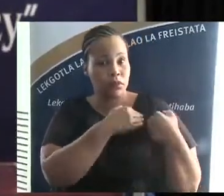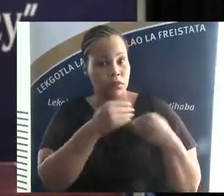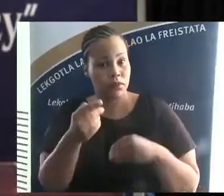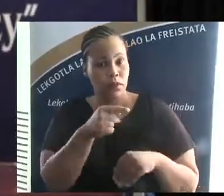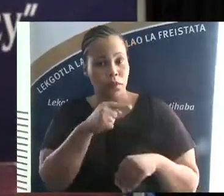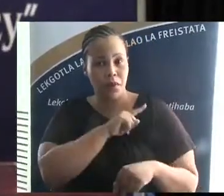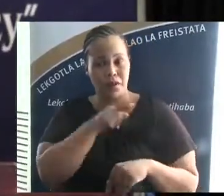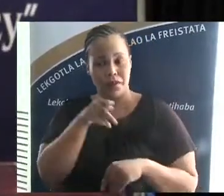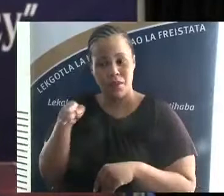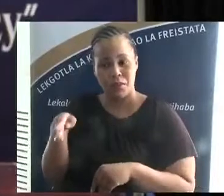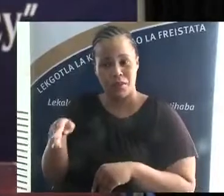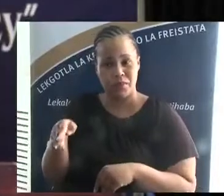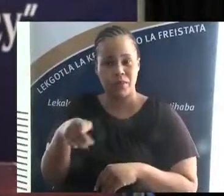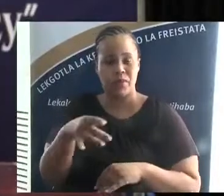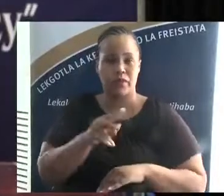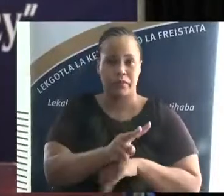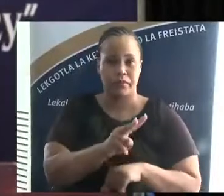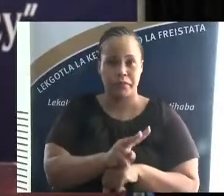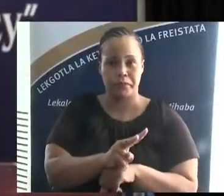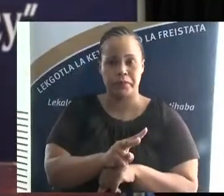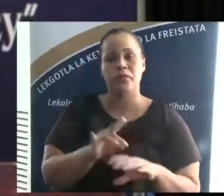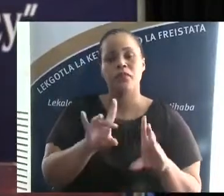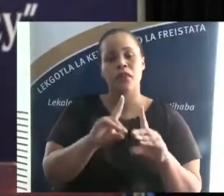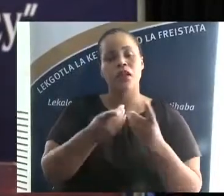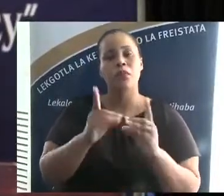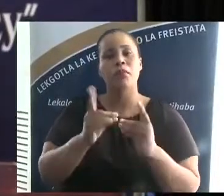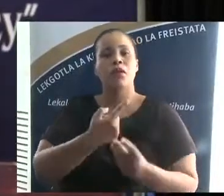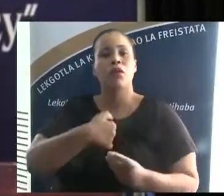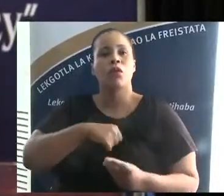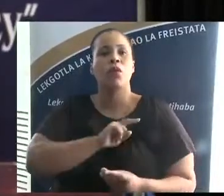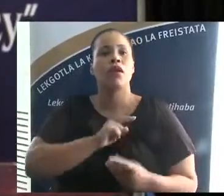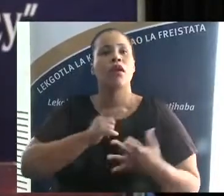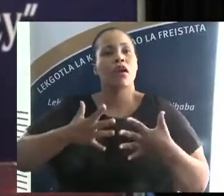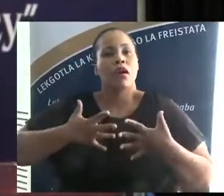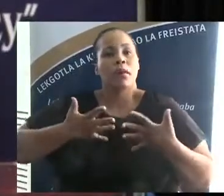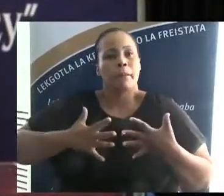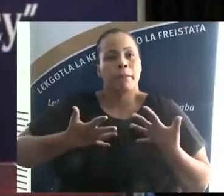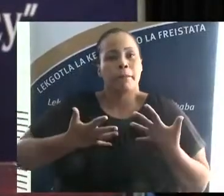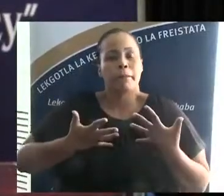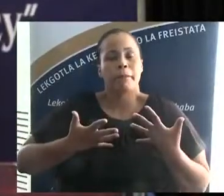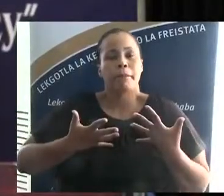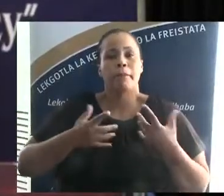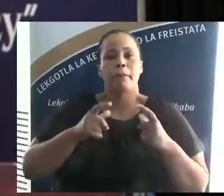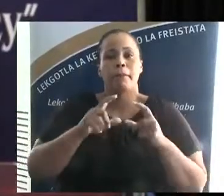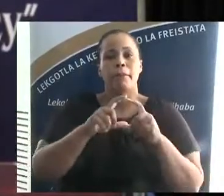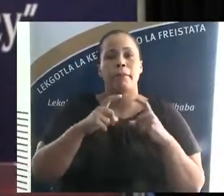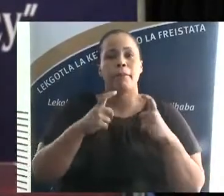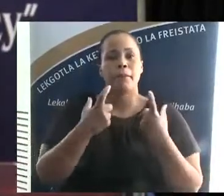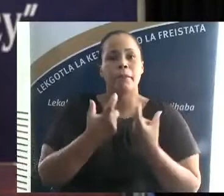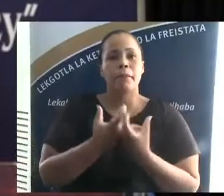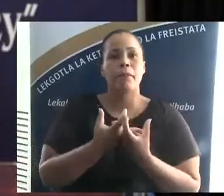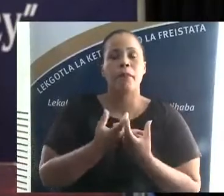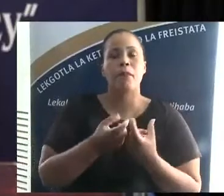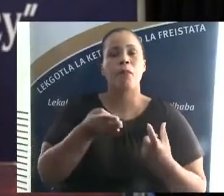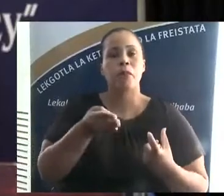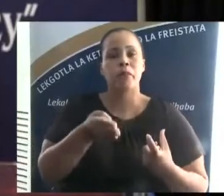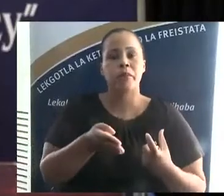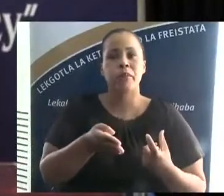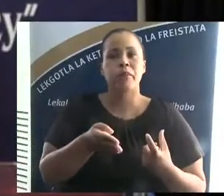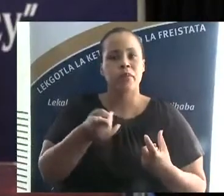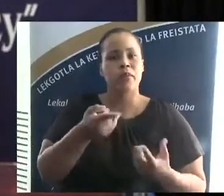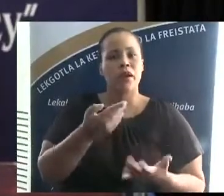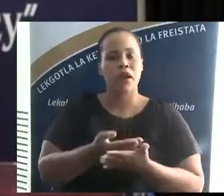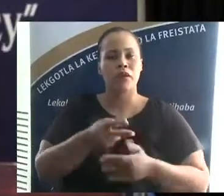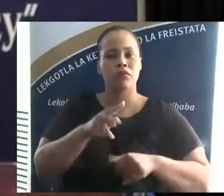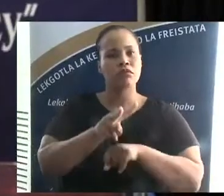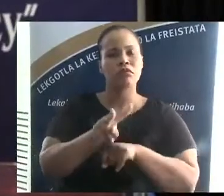The province, we are confident that complementary skills in these committees have the intended good governance and will